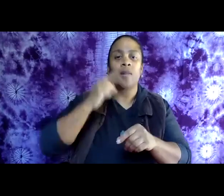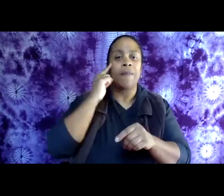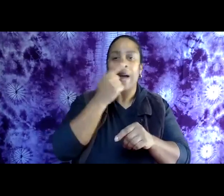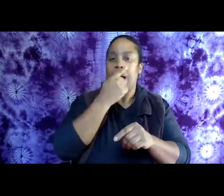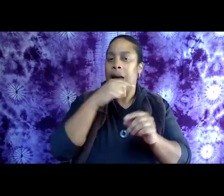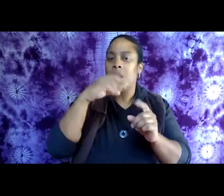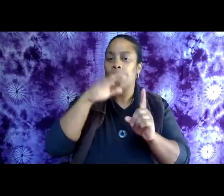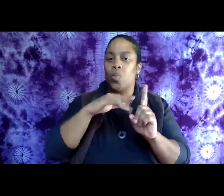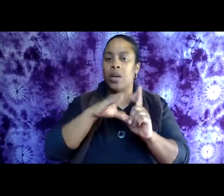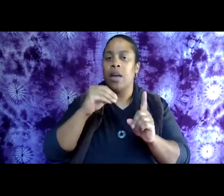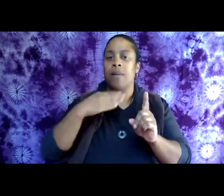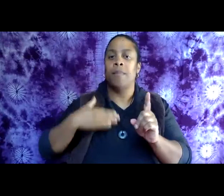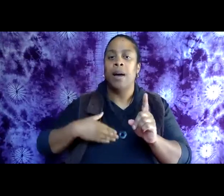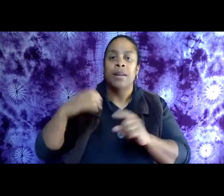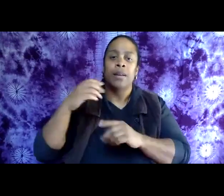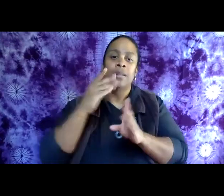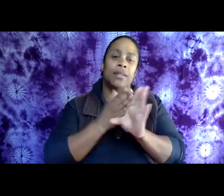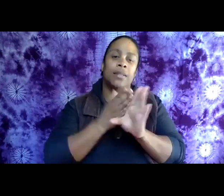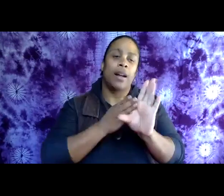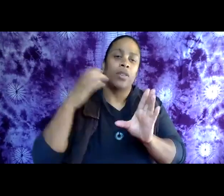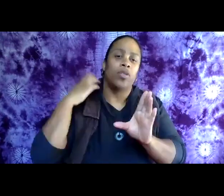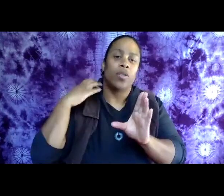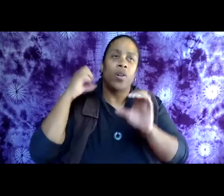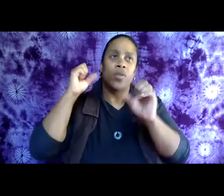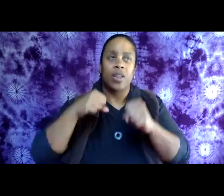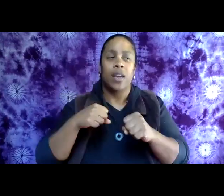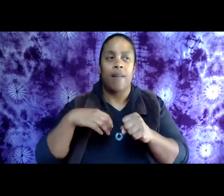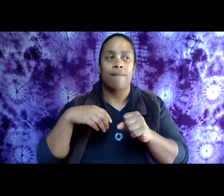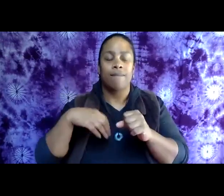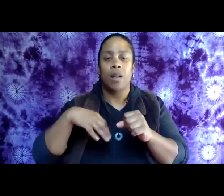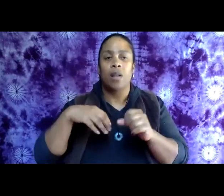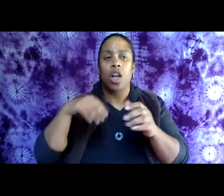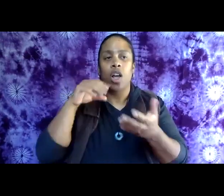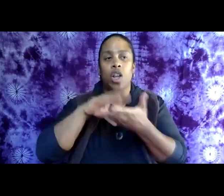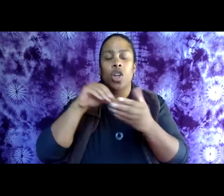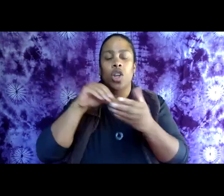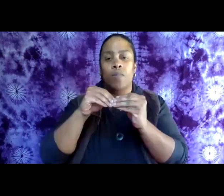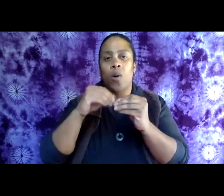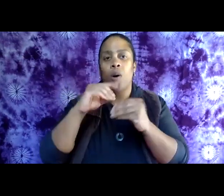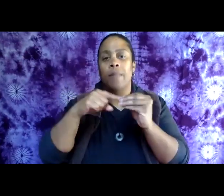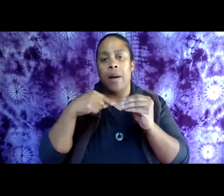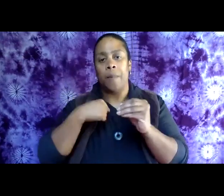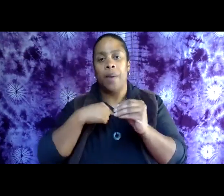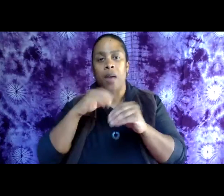body psychology coach. You can learn more about me at my website, laurelishamayo.com. That's